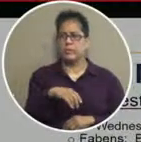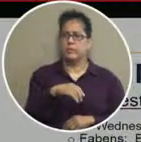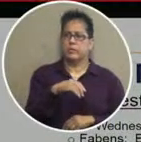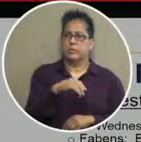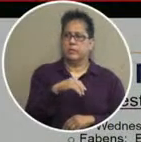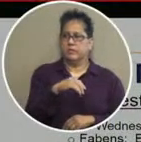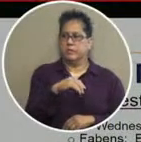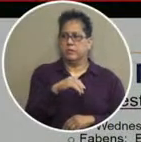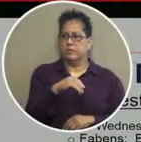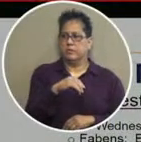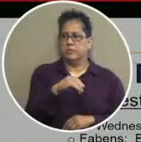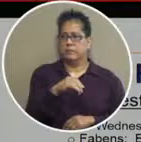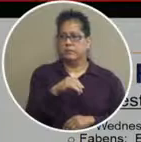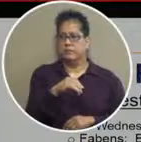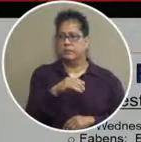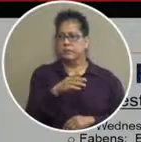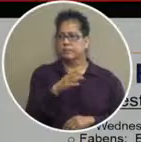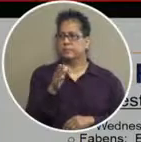slide.